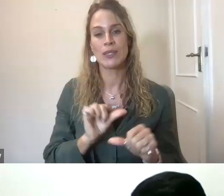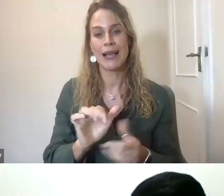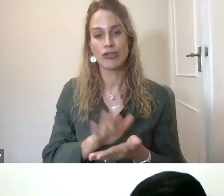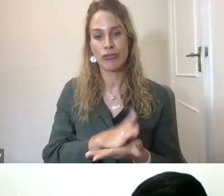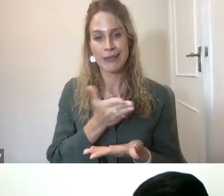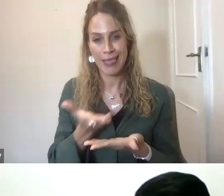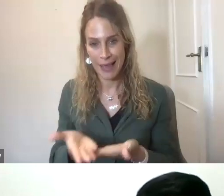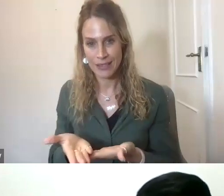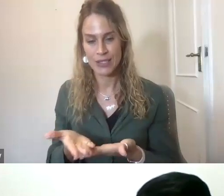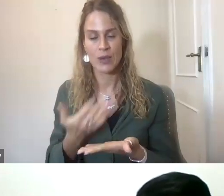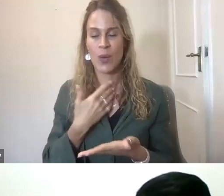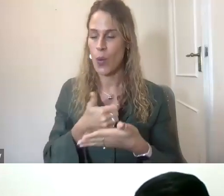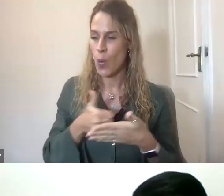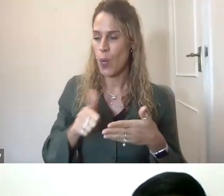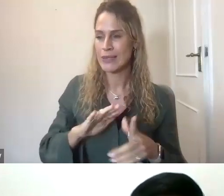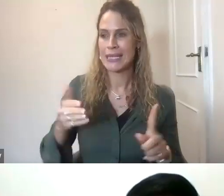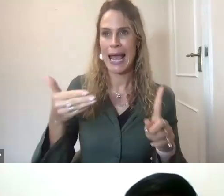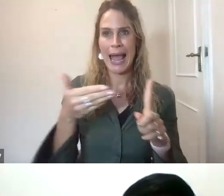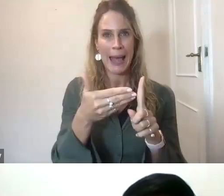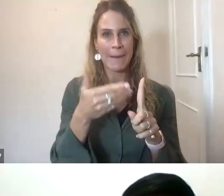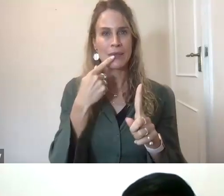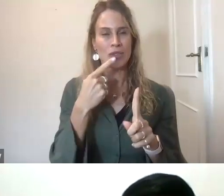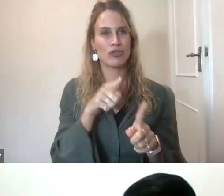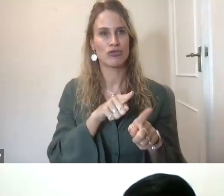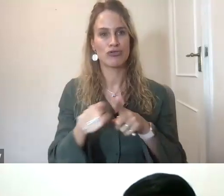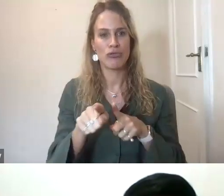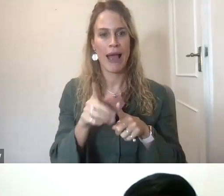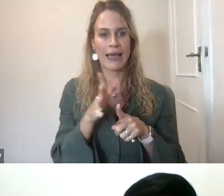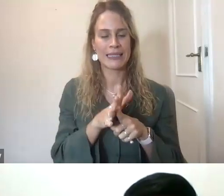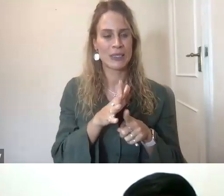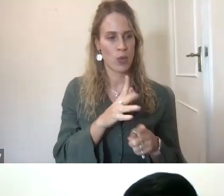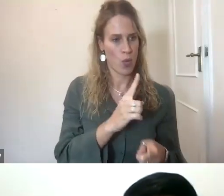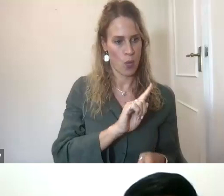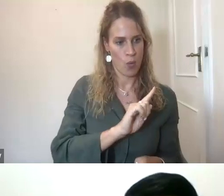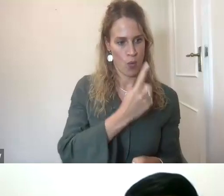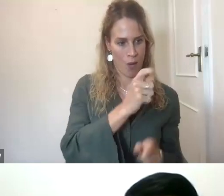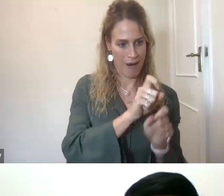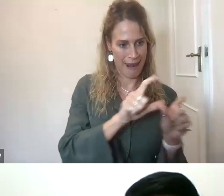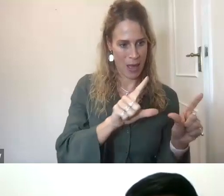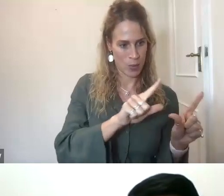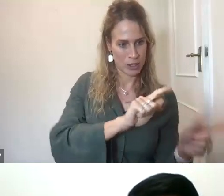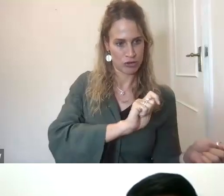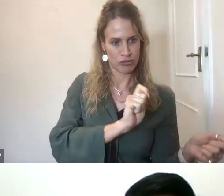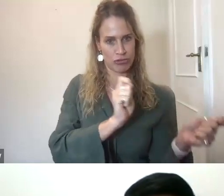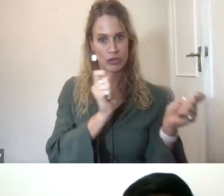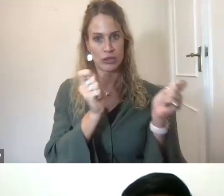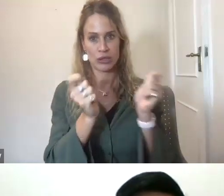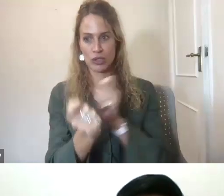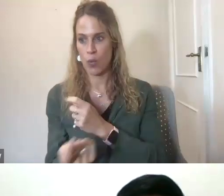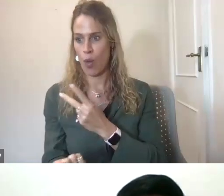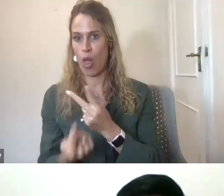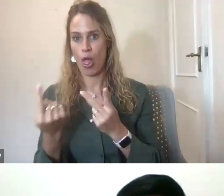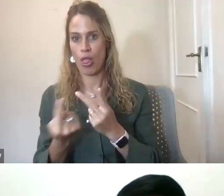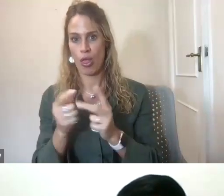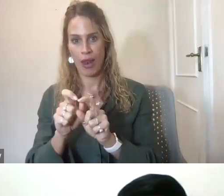always striving for the transition of the text from one language to another, and kind of make it seem as if it